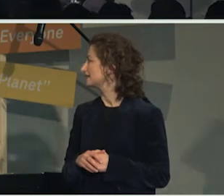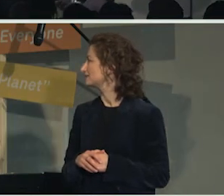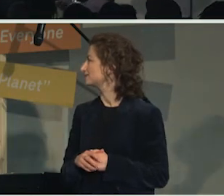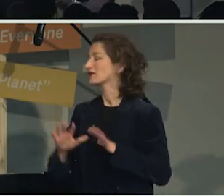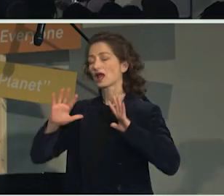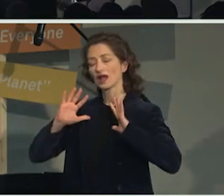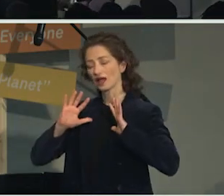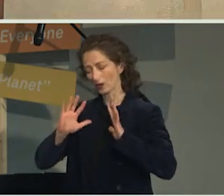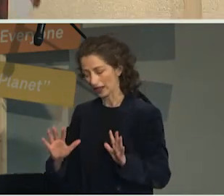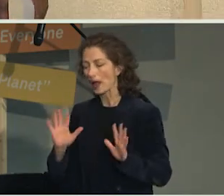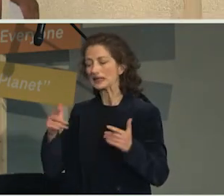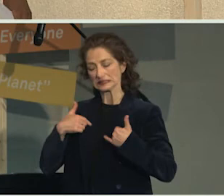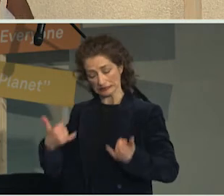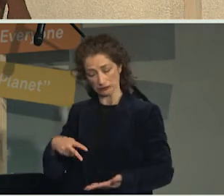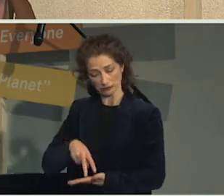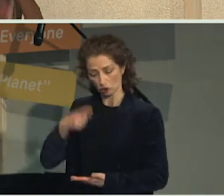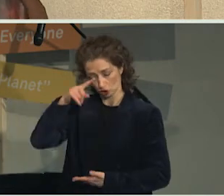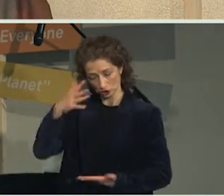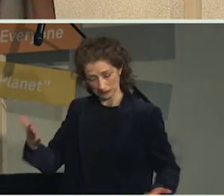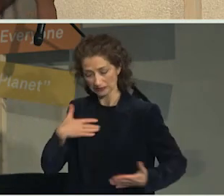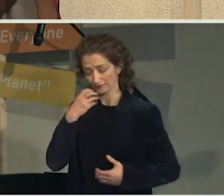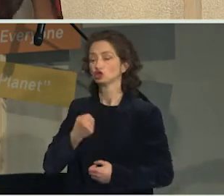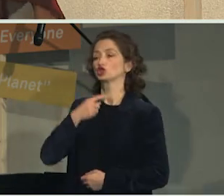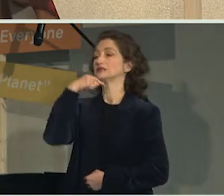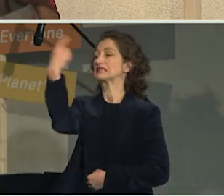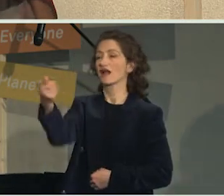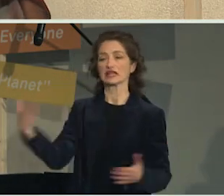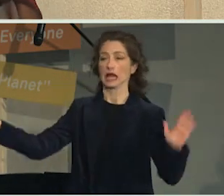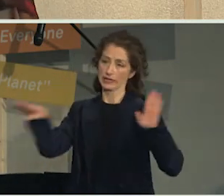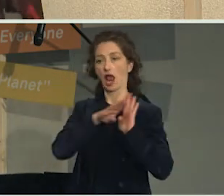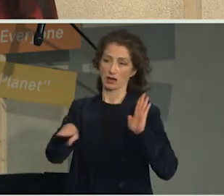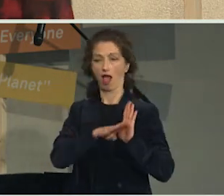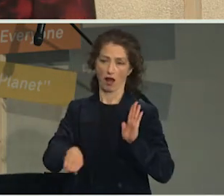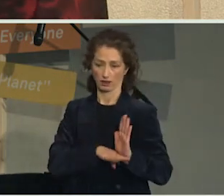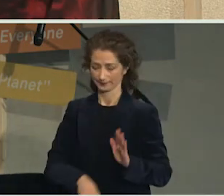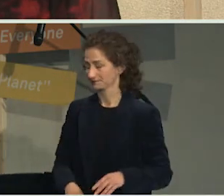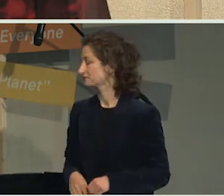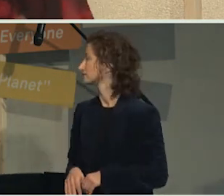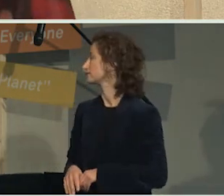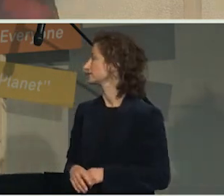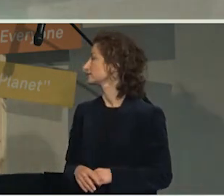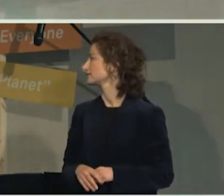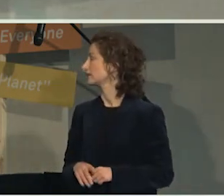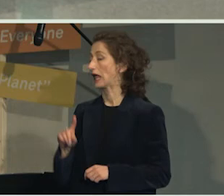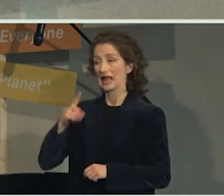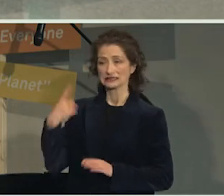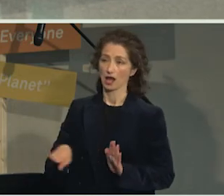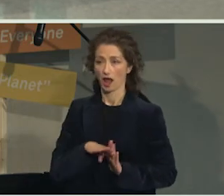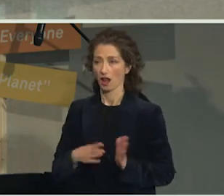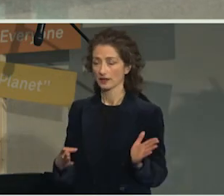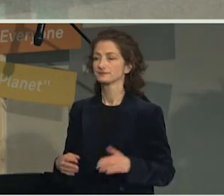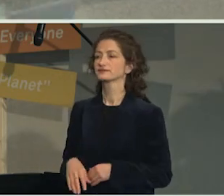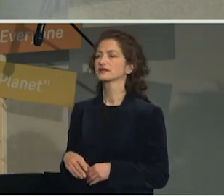All right, so since we are in Germany, I want to establish some rules. We got to get the rules together. First rule, I want you guys to